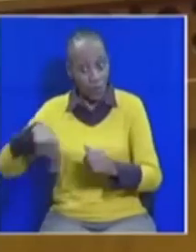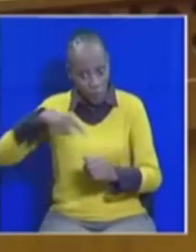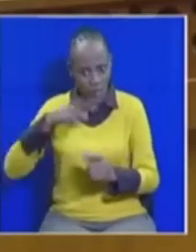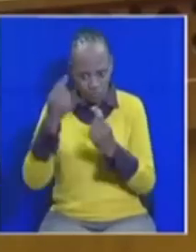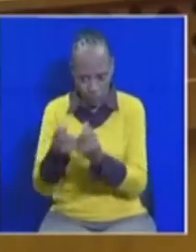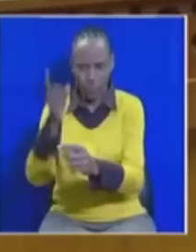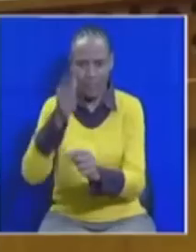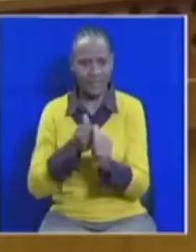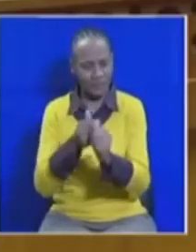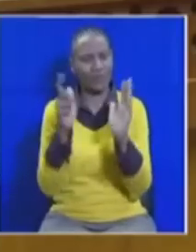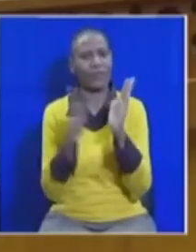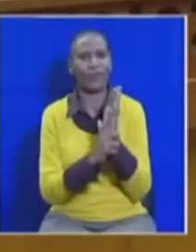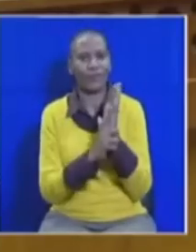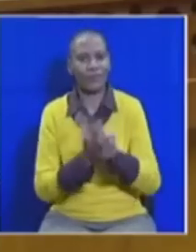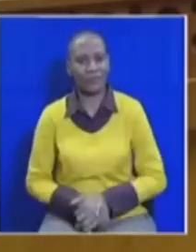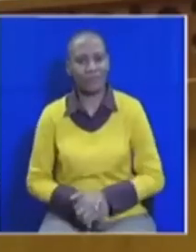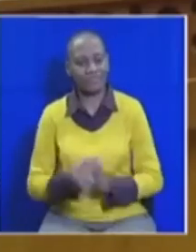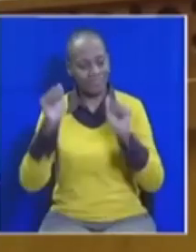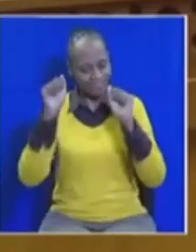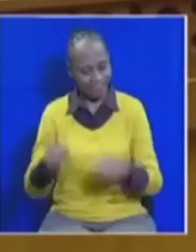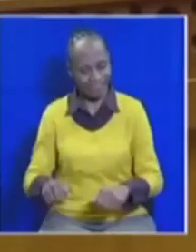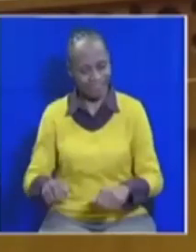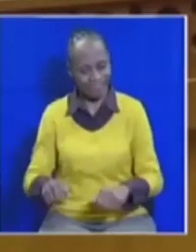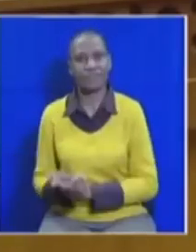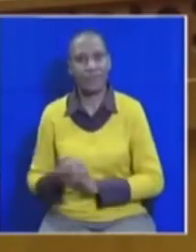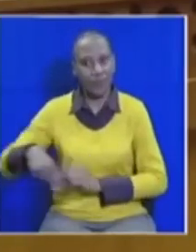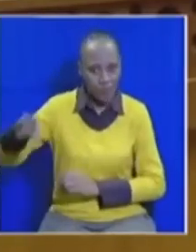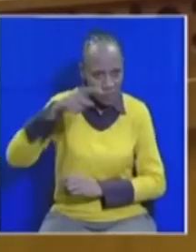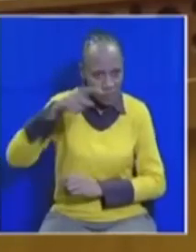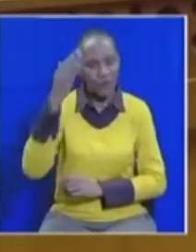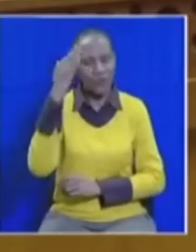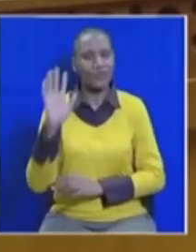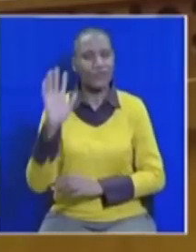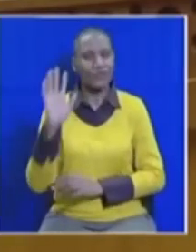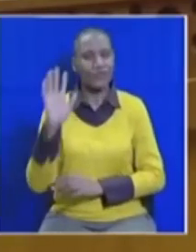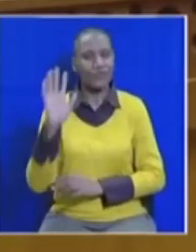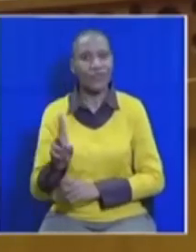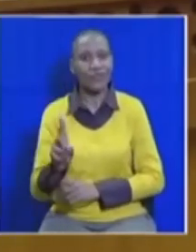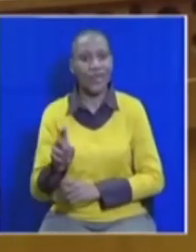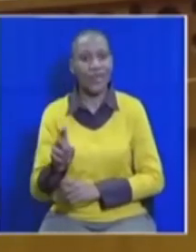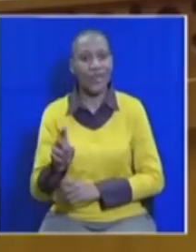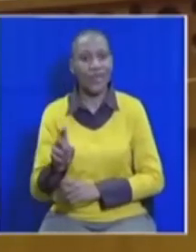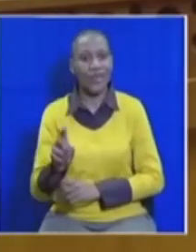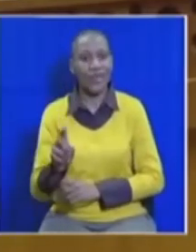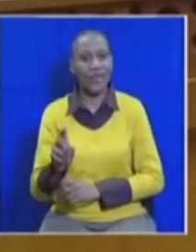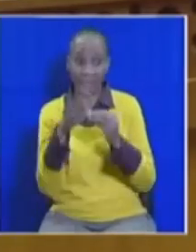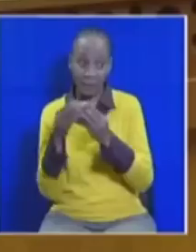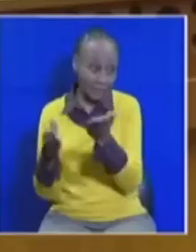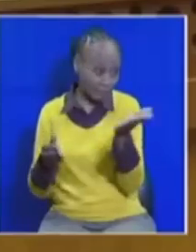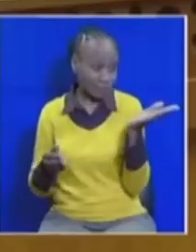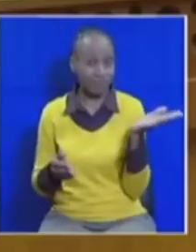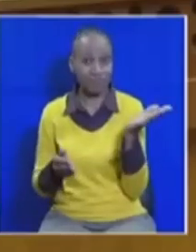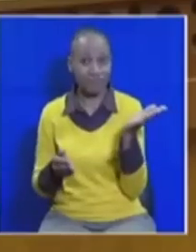law. And of course, we know that our counterparts on the ANC benches do